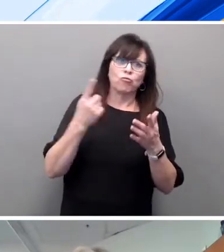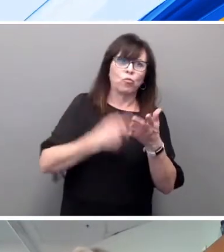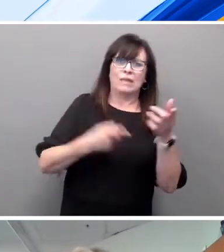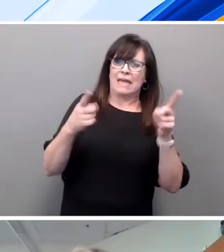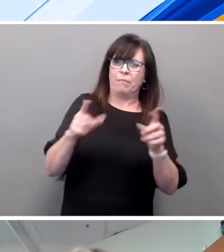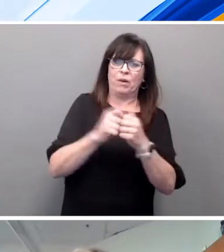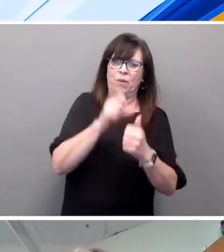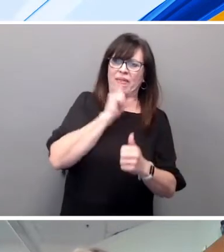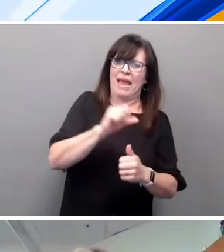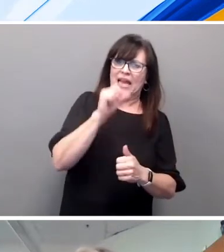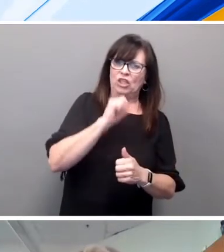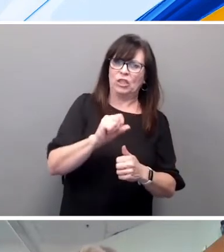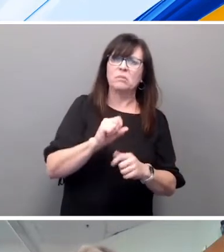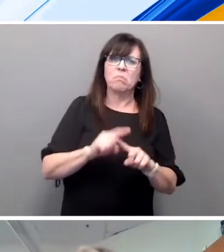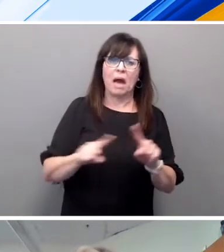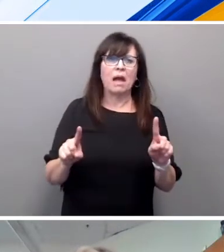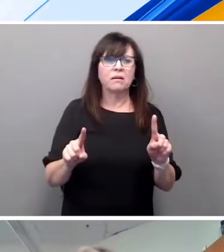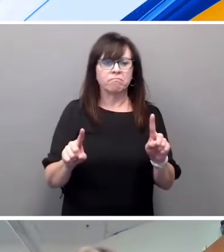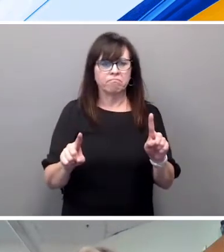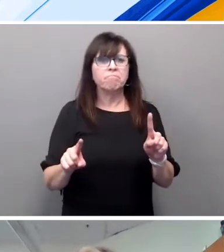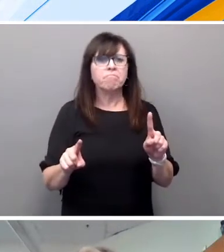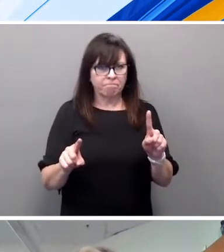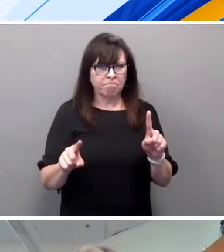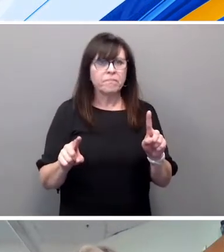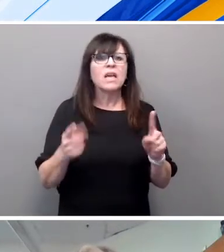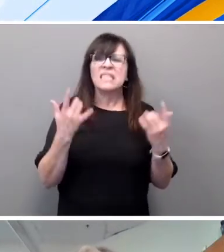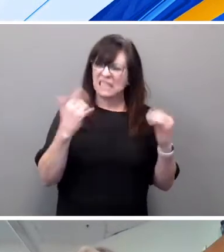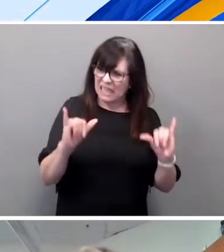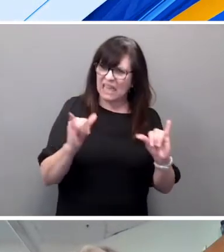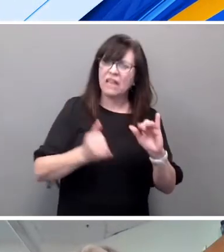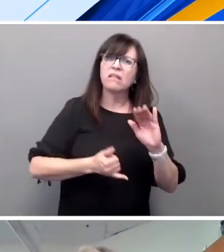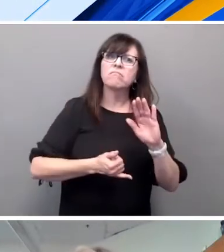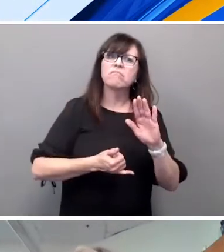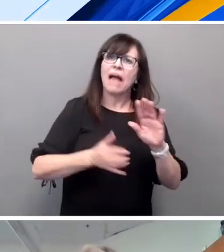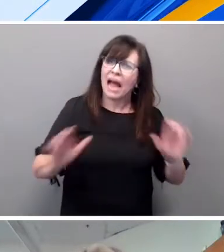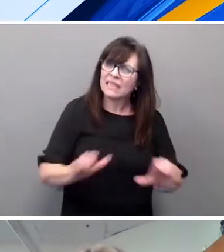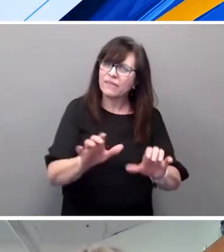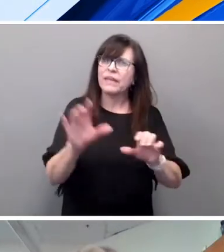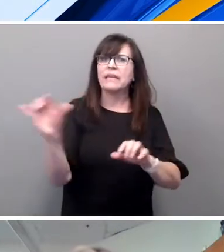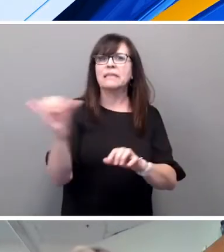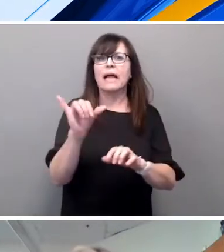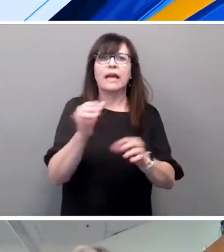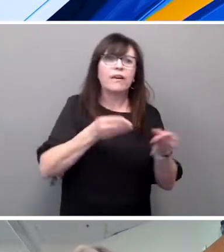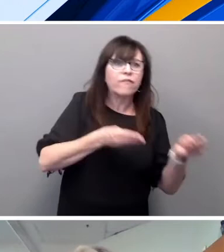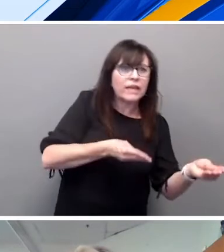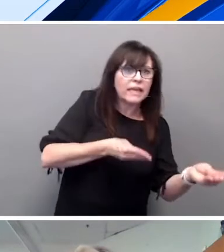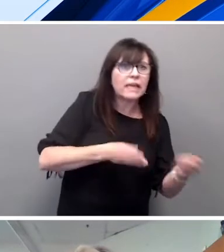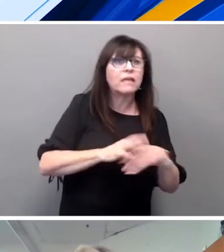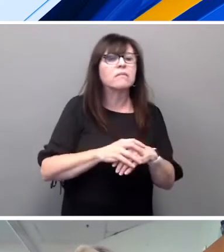we still are doing a lot of aging activities, including feeding